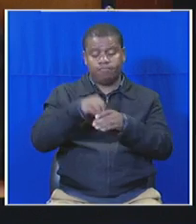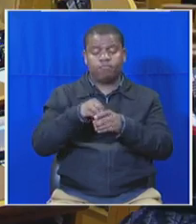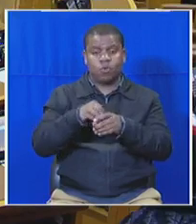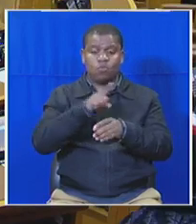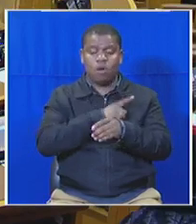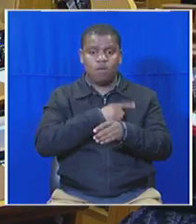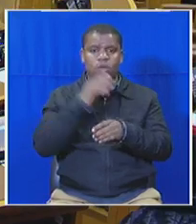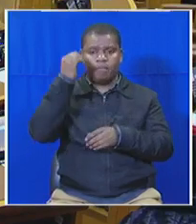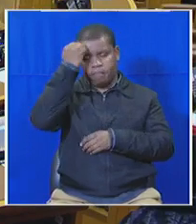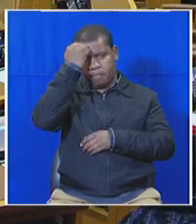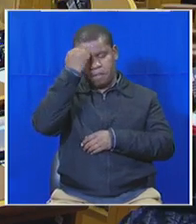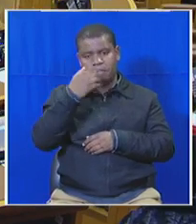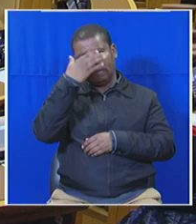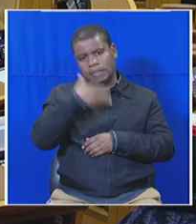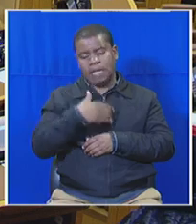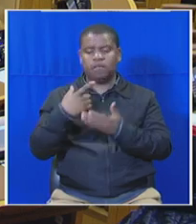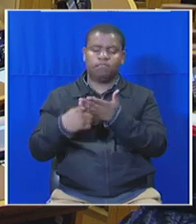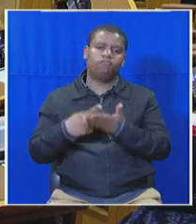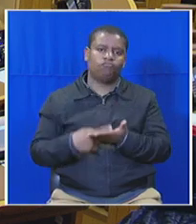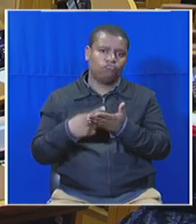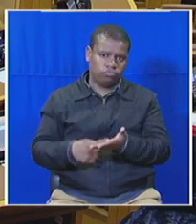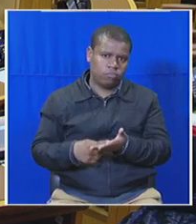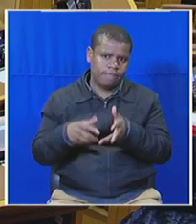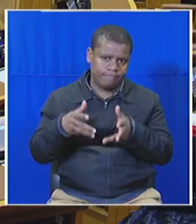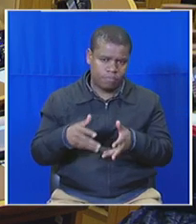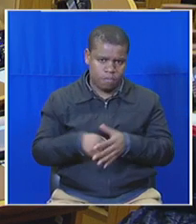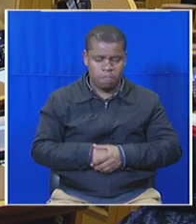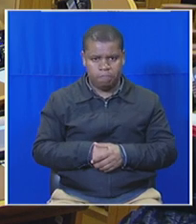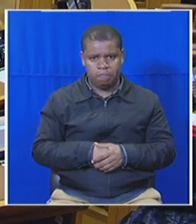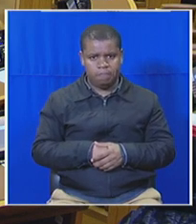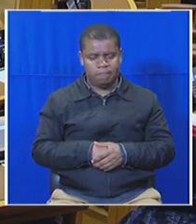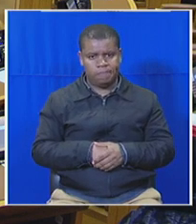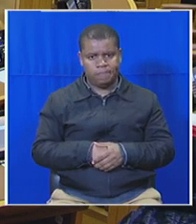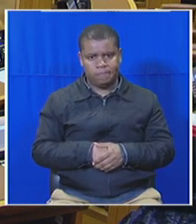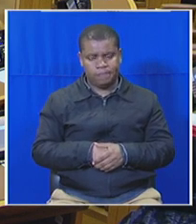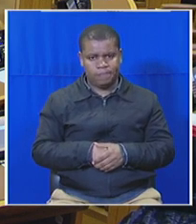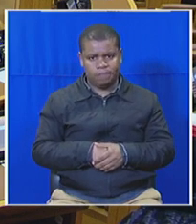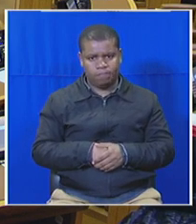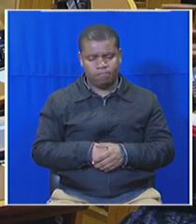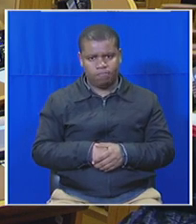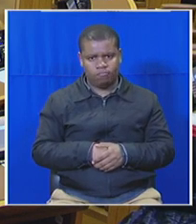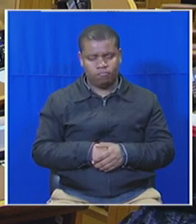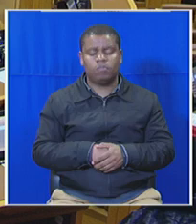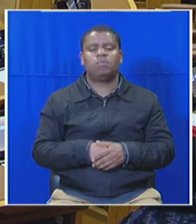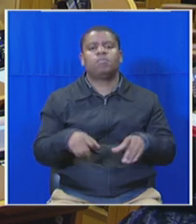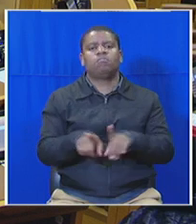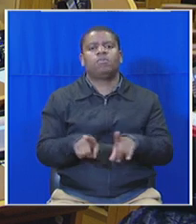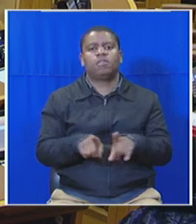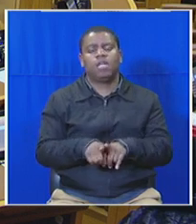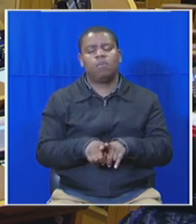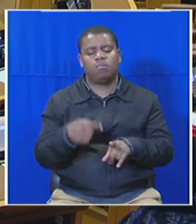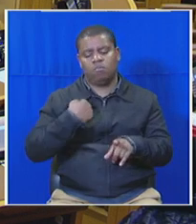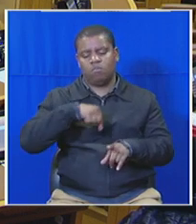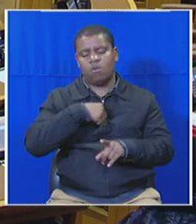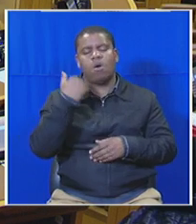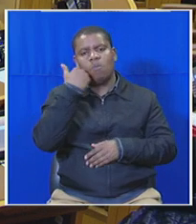this sad debate of condolences, but we also want